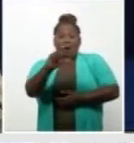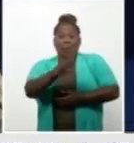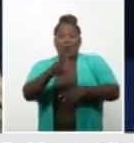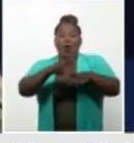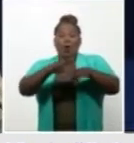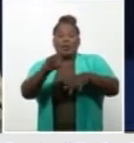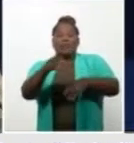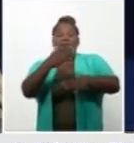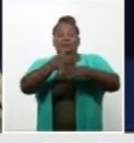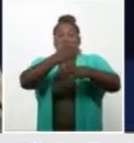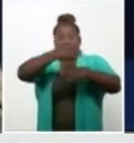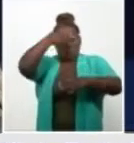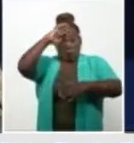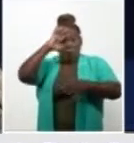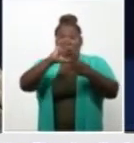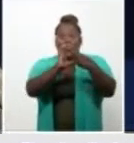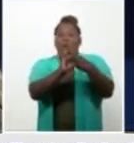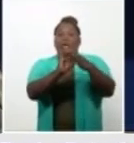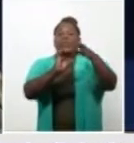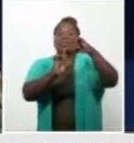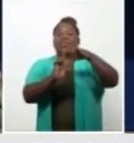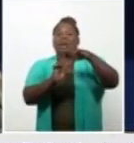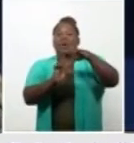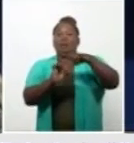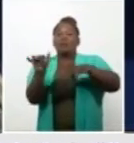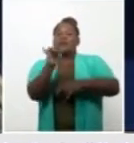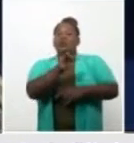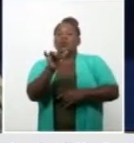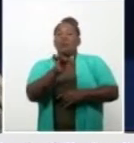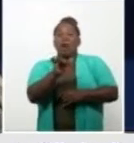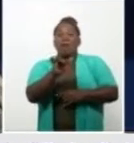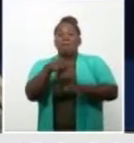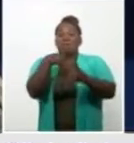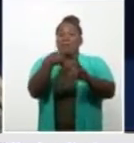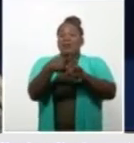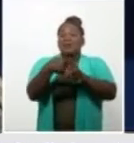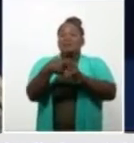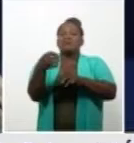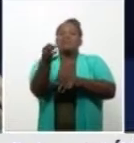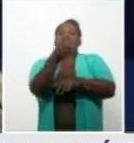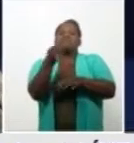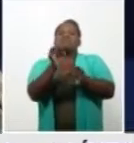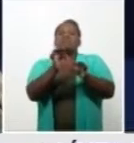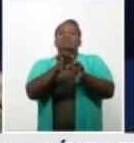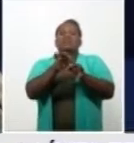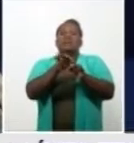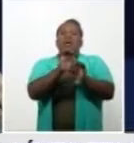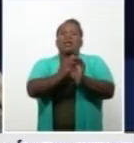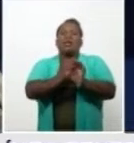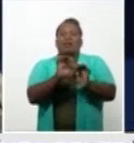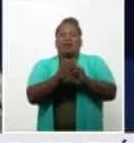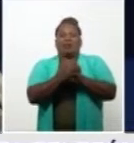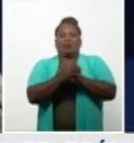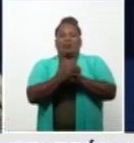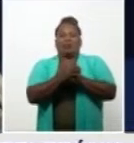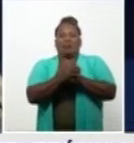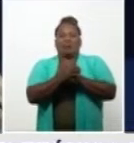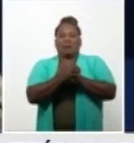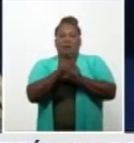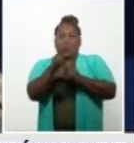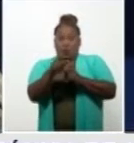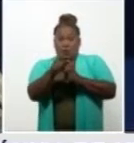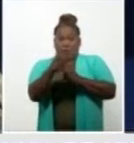because this shows that when the restriction measures are fulfilled, the control of the disease is